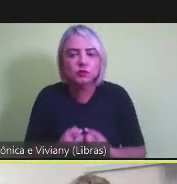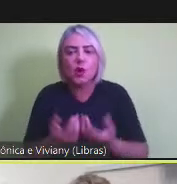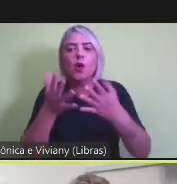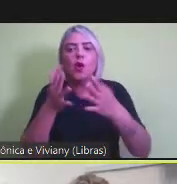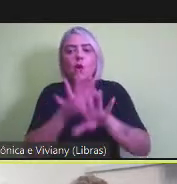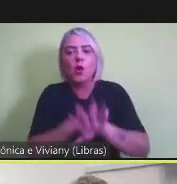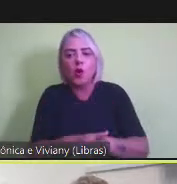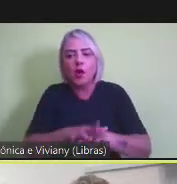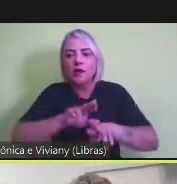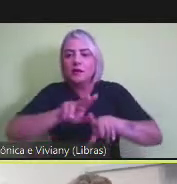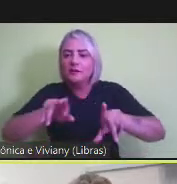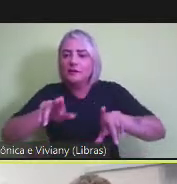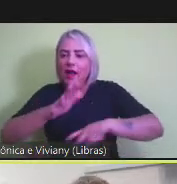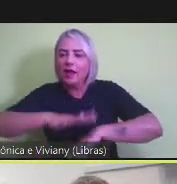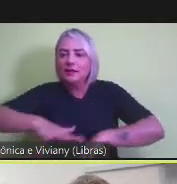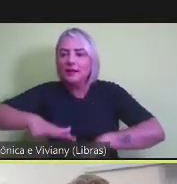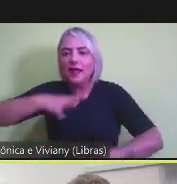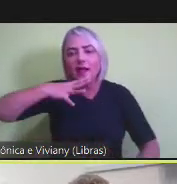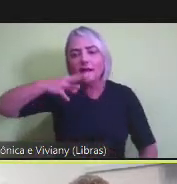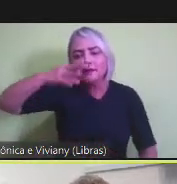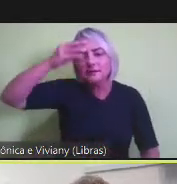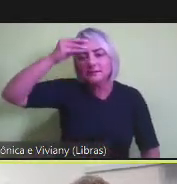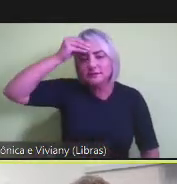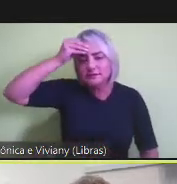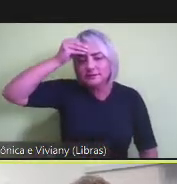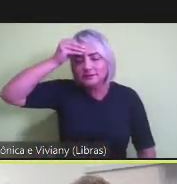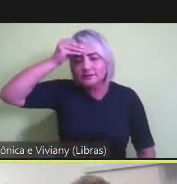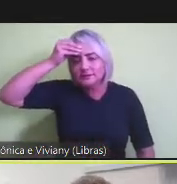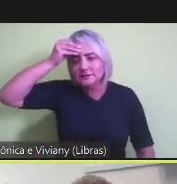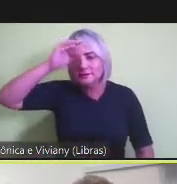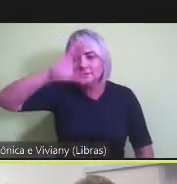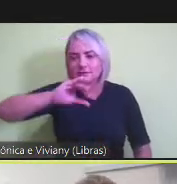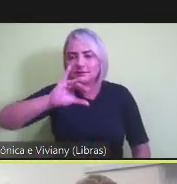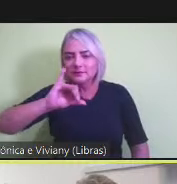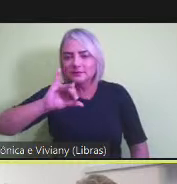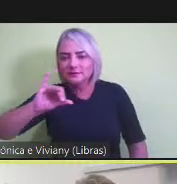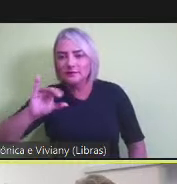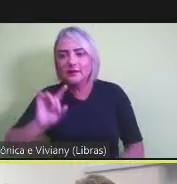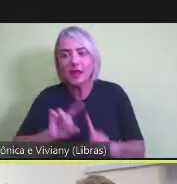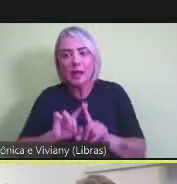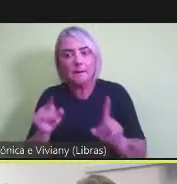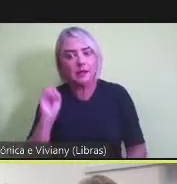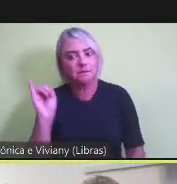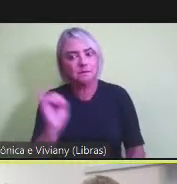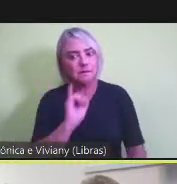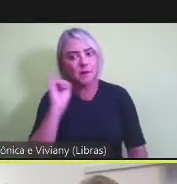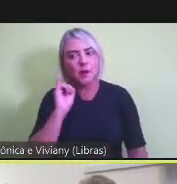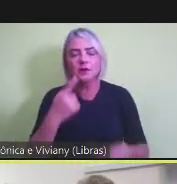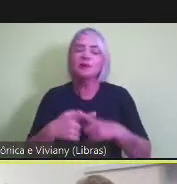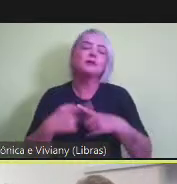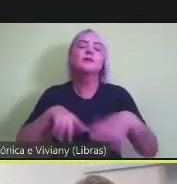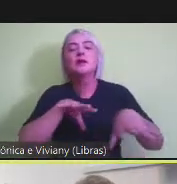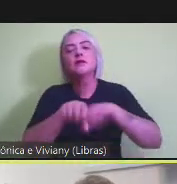the effort to integrate in the knowledge areas of science. So it's very